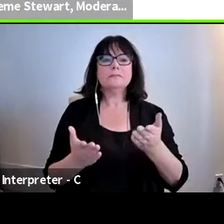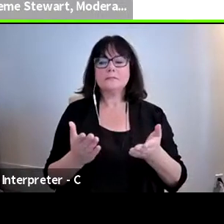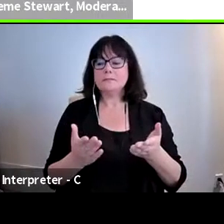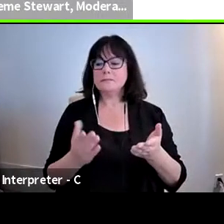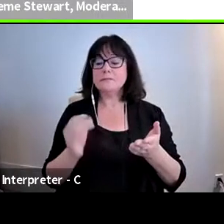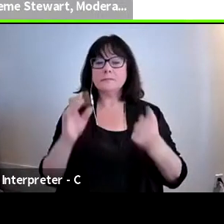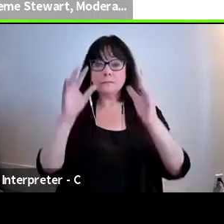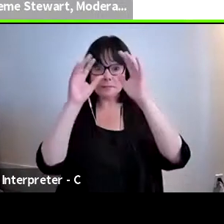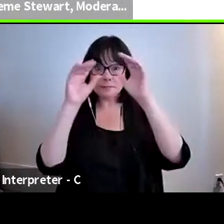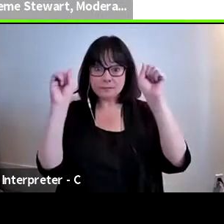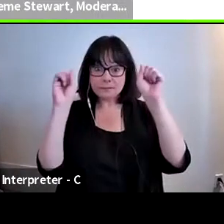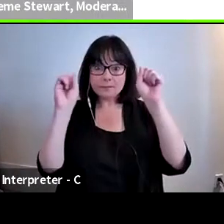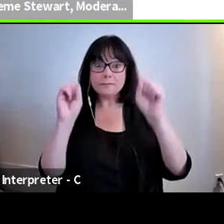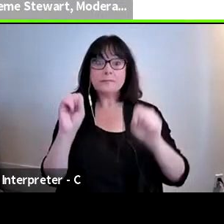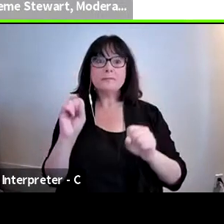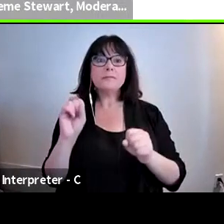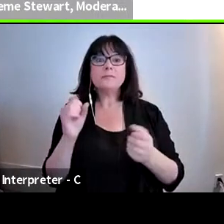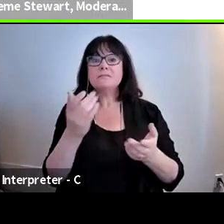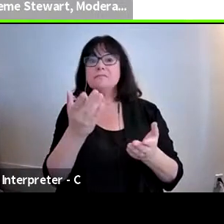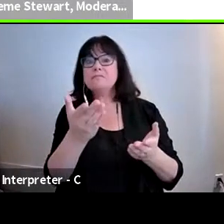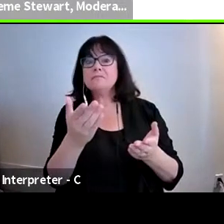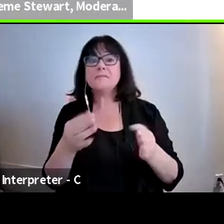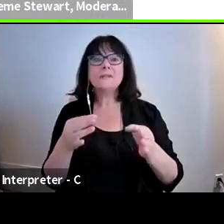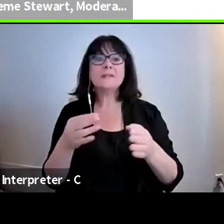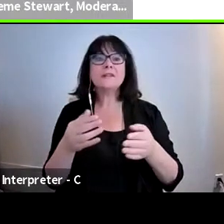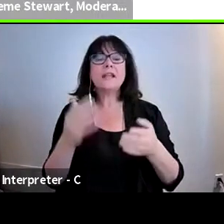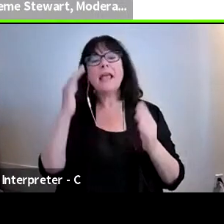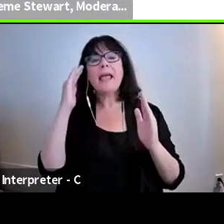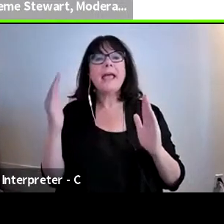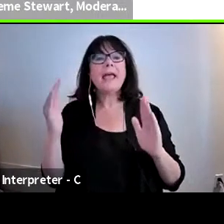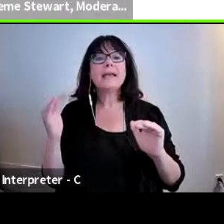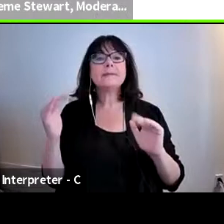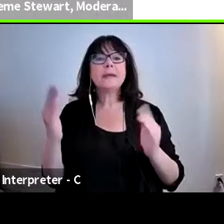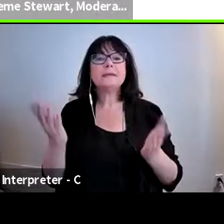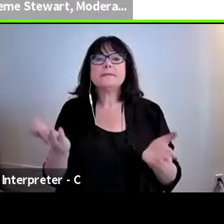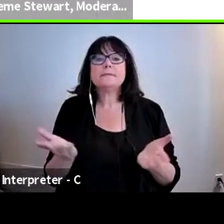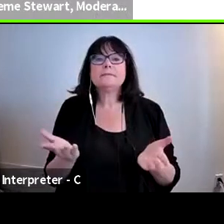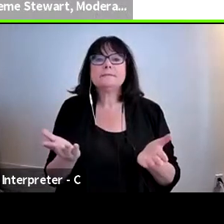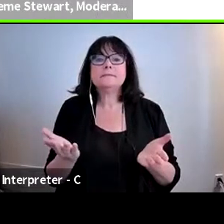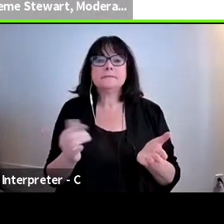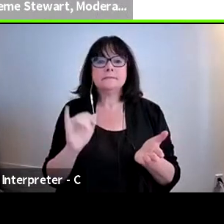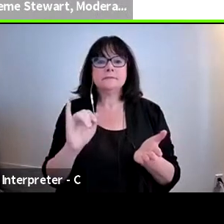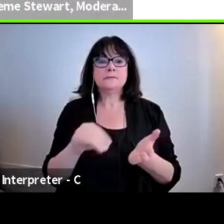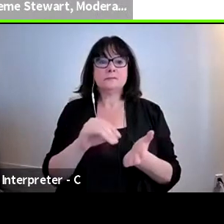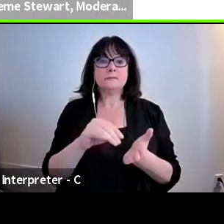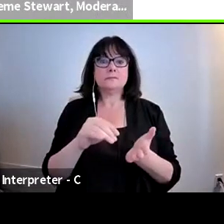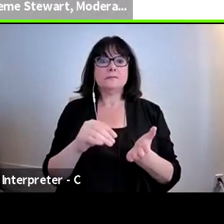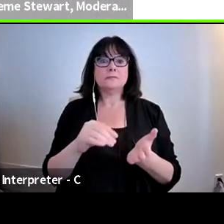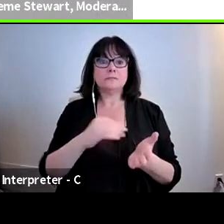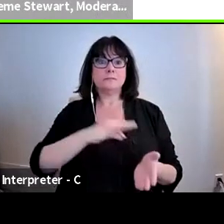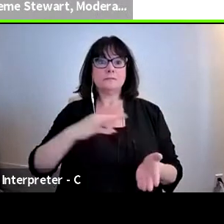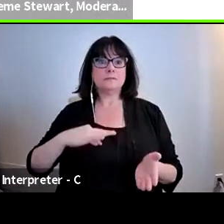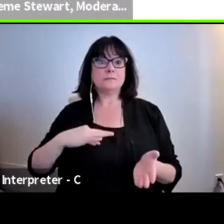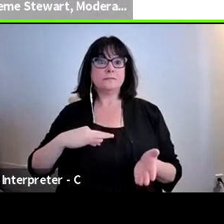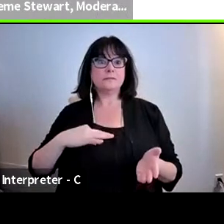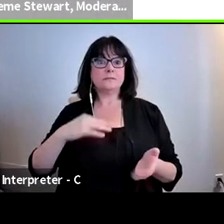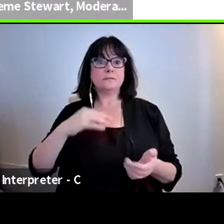about what the expectation is for staff who are in that non-required